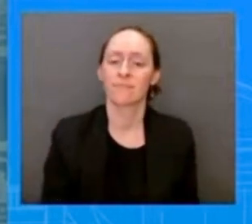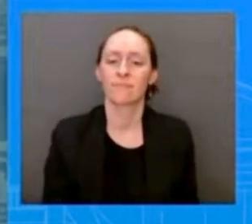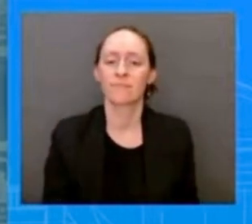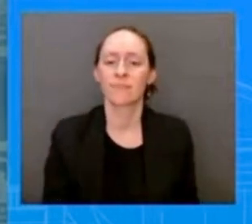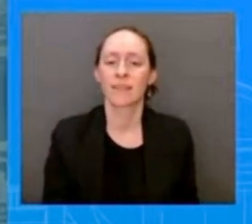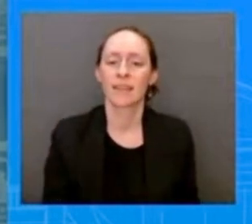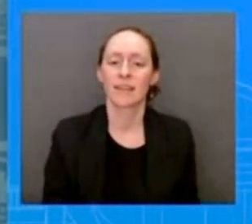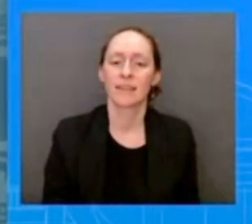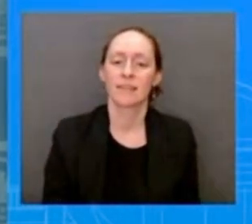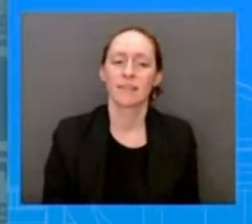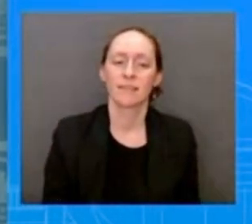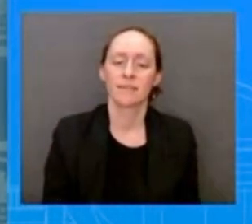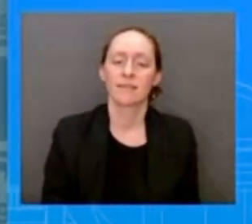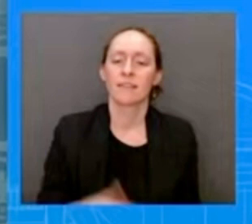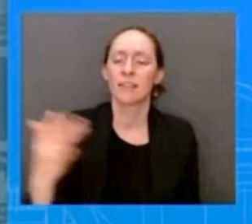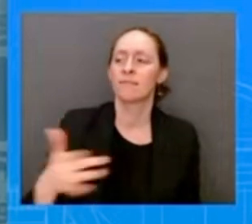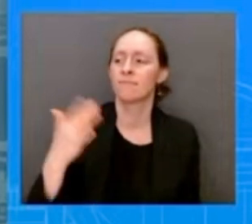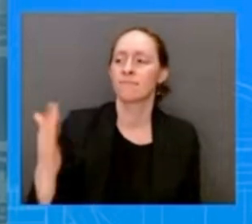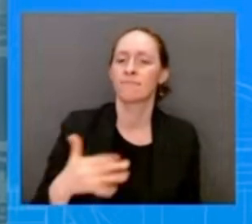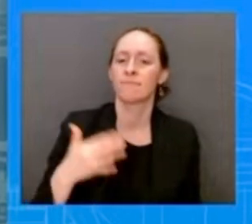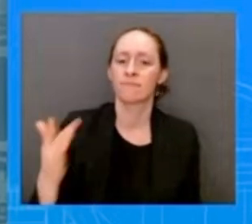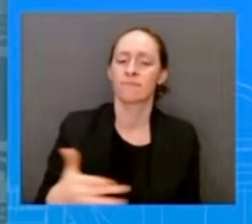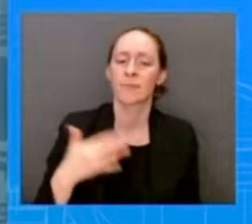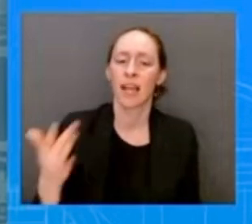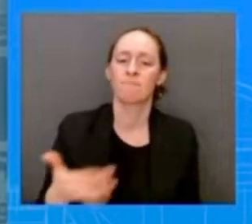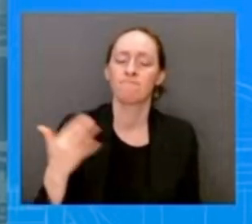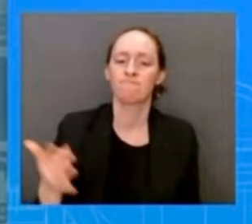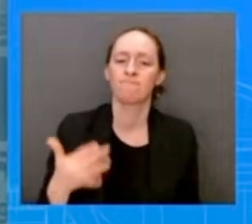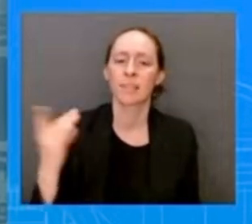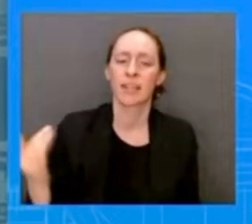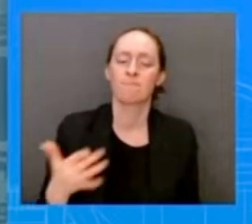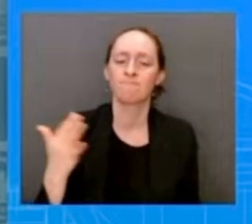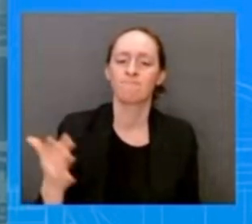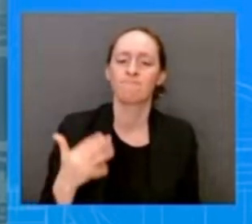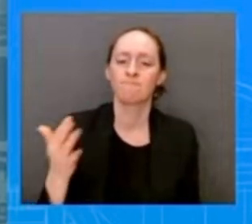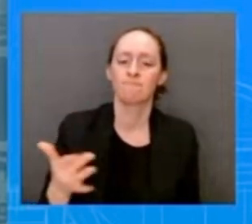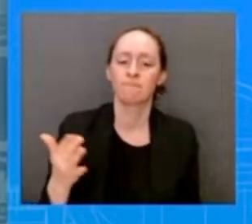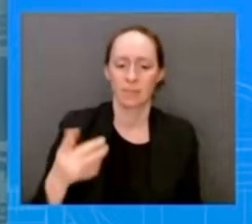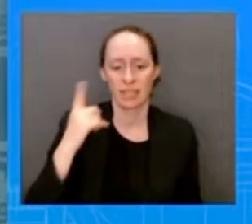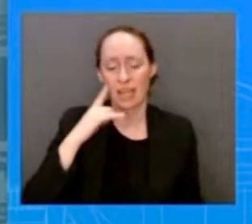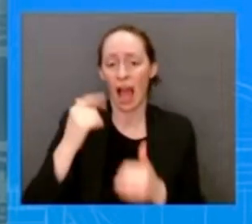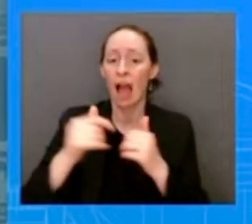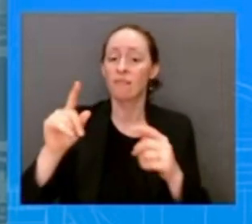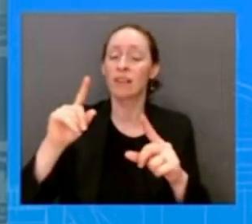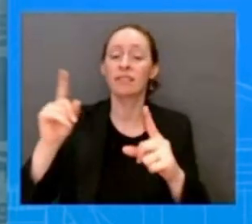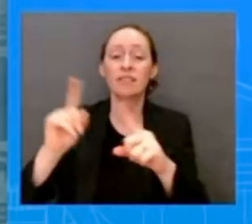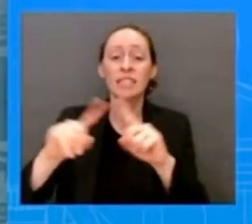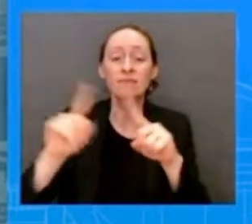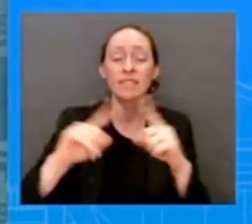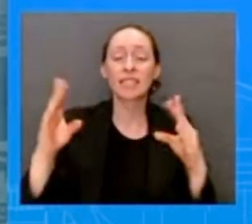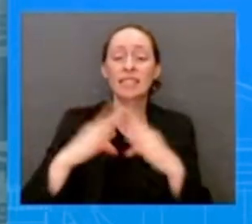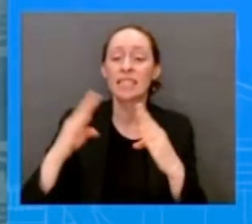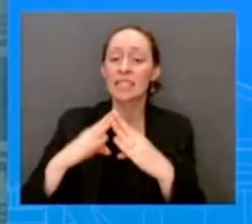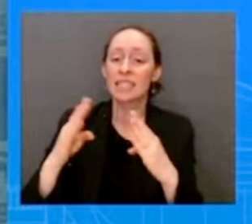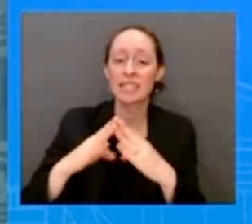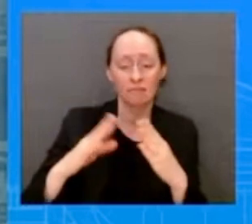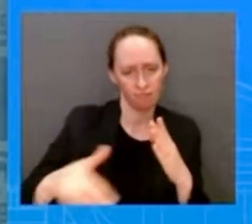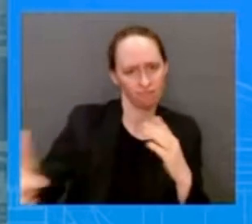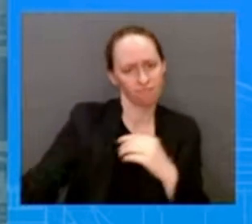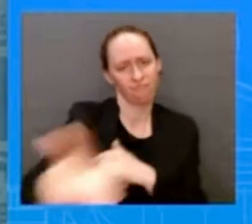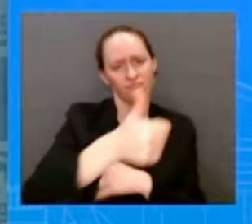he believes in every city has the right to self-government that never changes. He's been saying that for some time. And if the